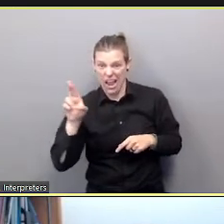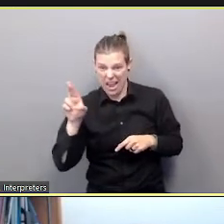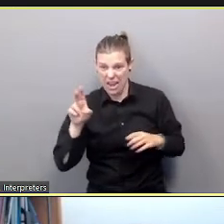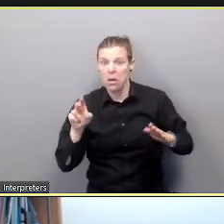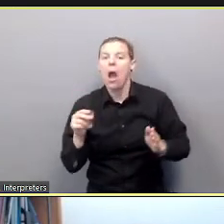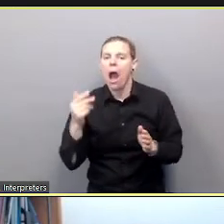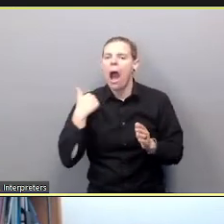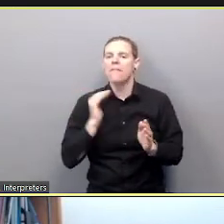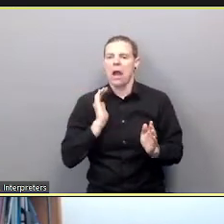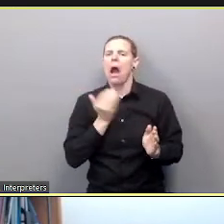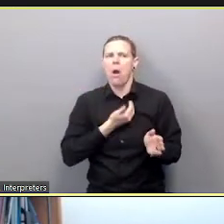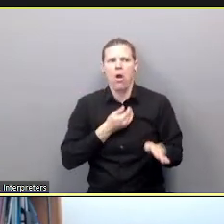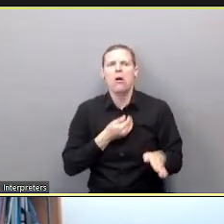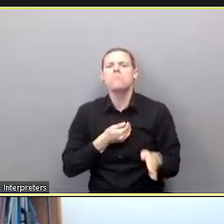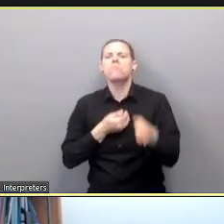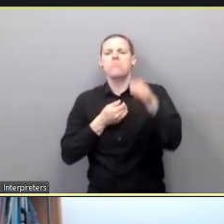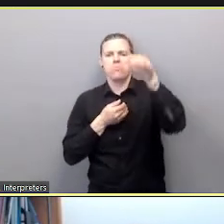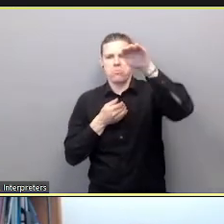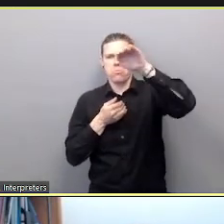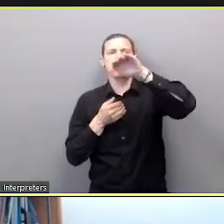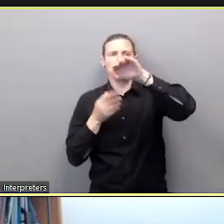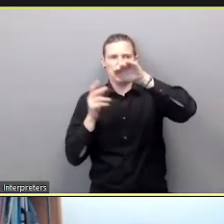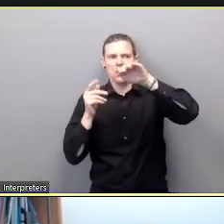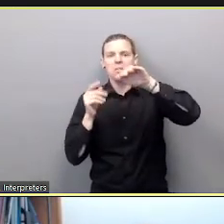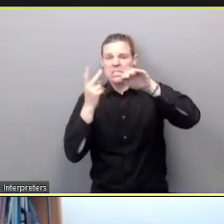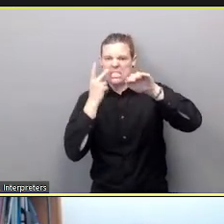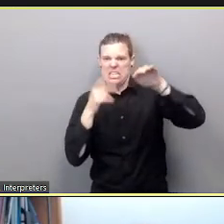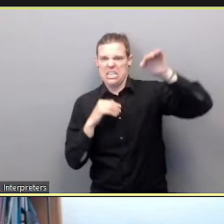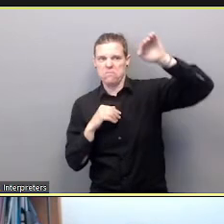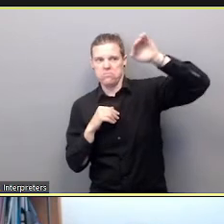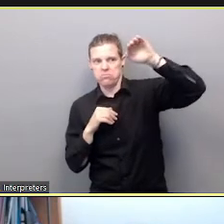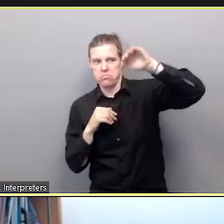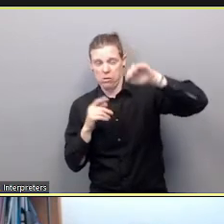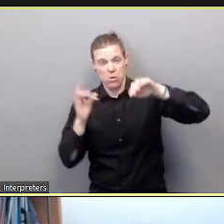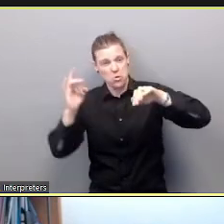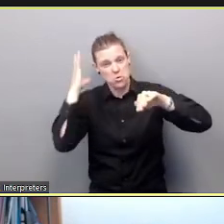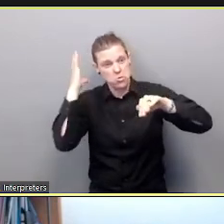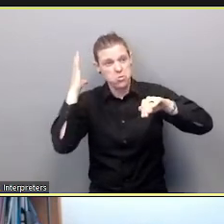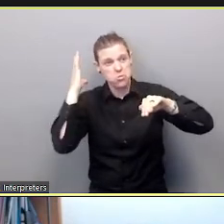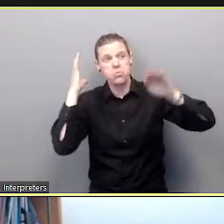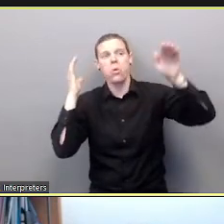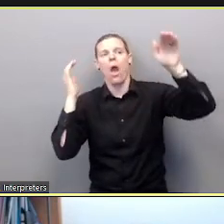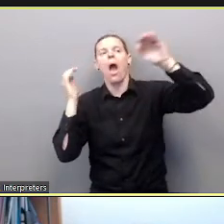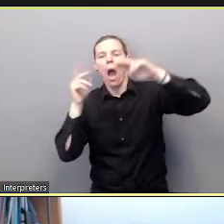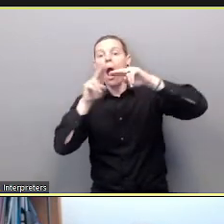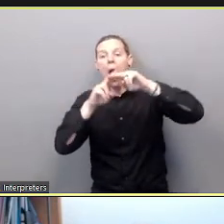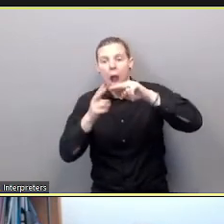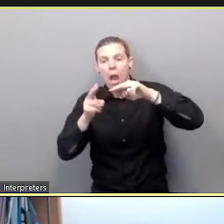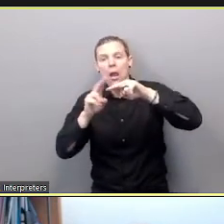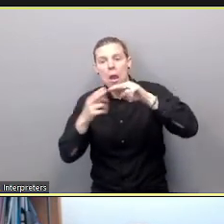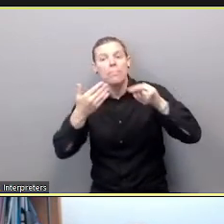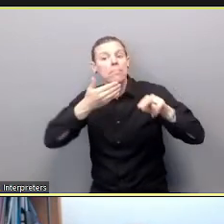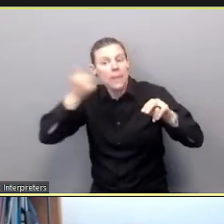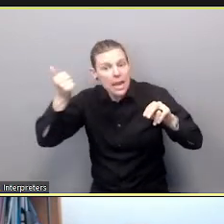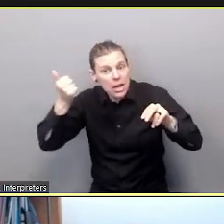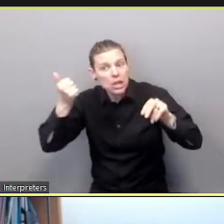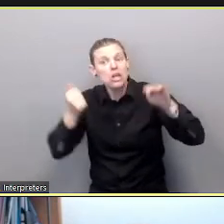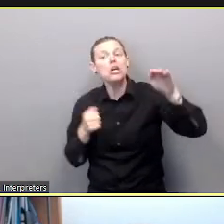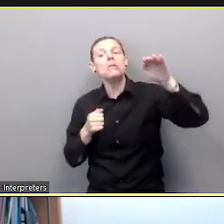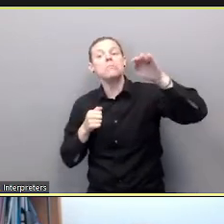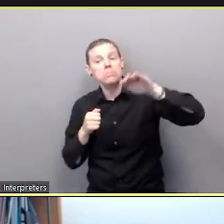surge in cases, which peaked. We began to see a decline in case rates, and